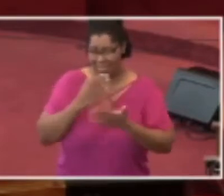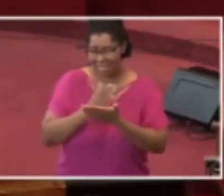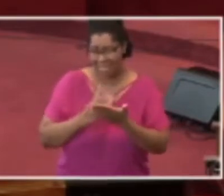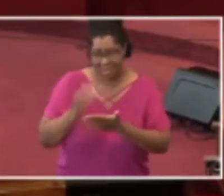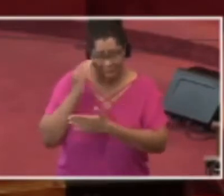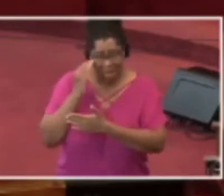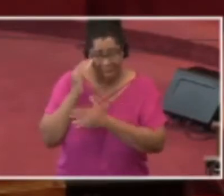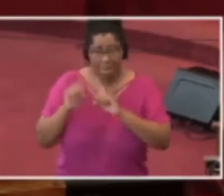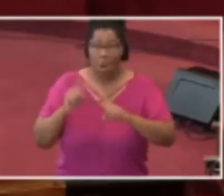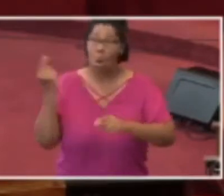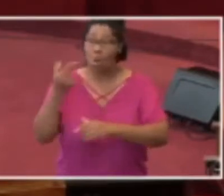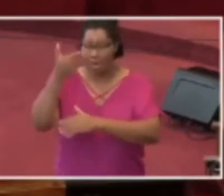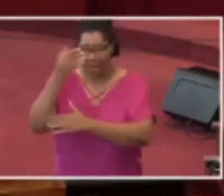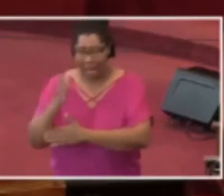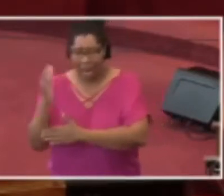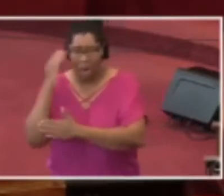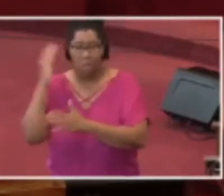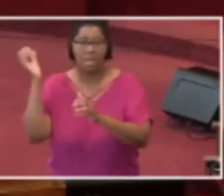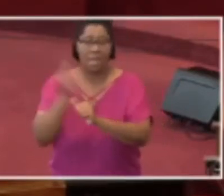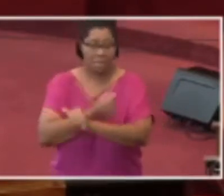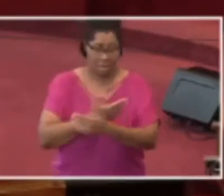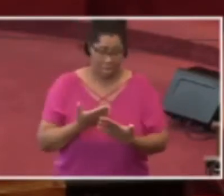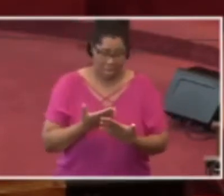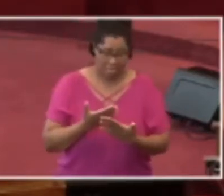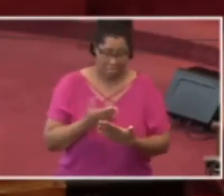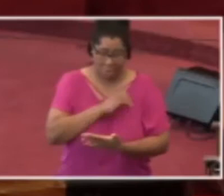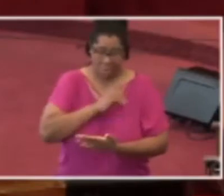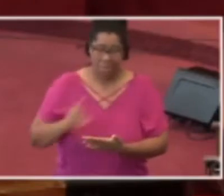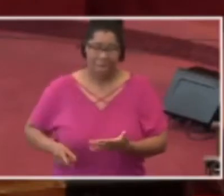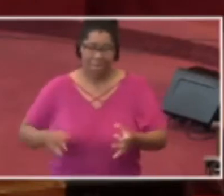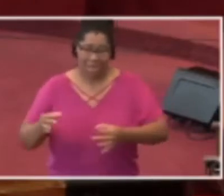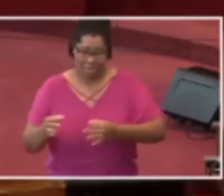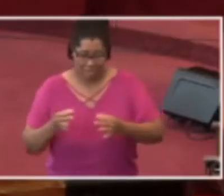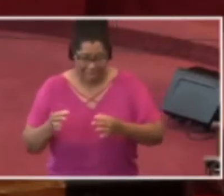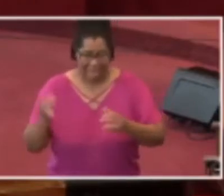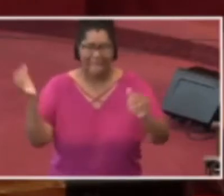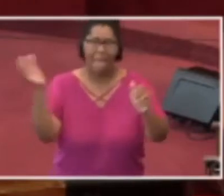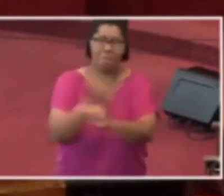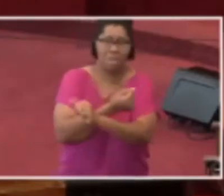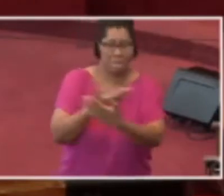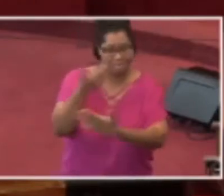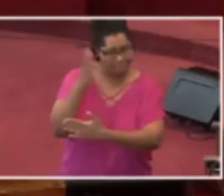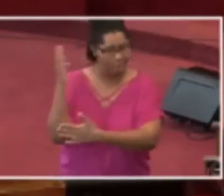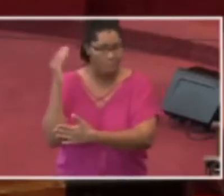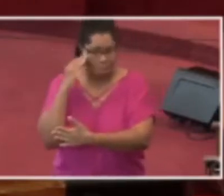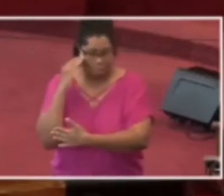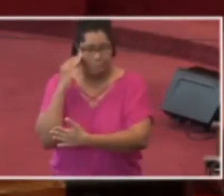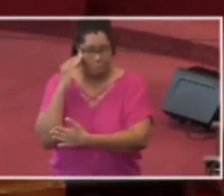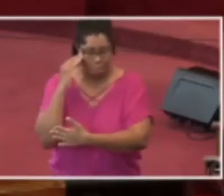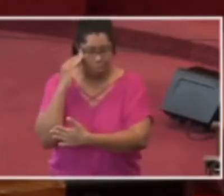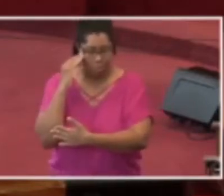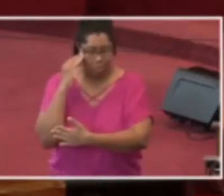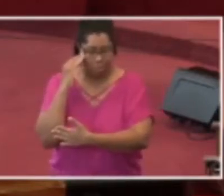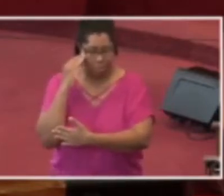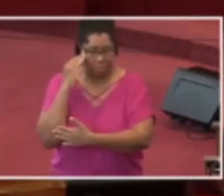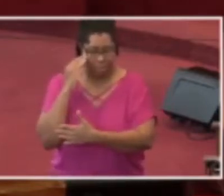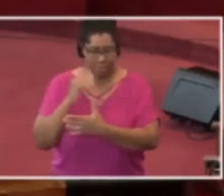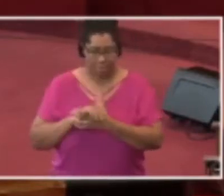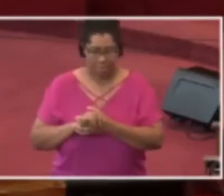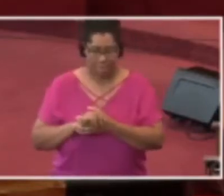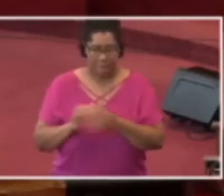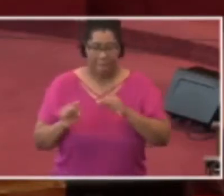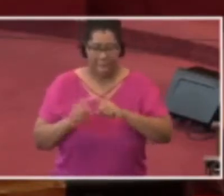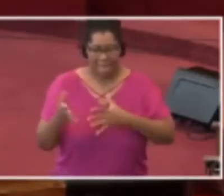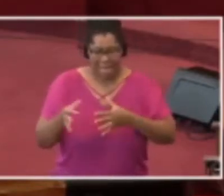knowledge. So David expresses in these verses that God knows everything. But he dives a little deeper